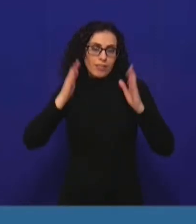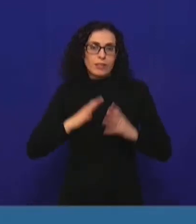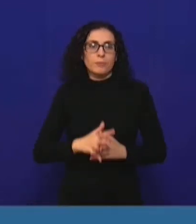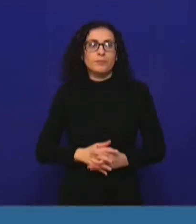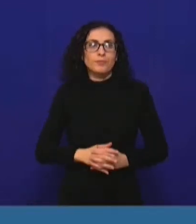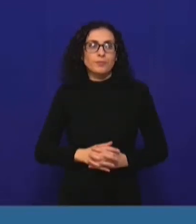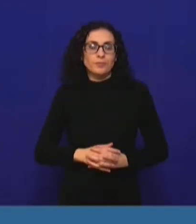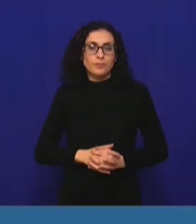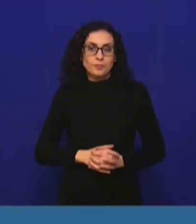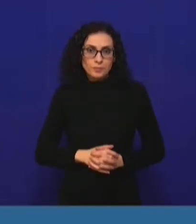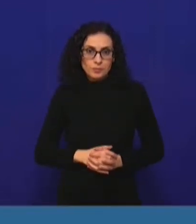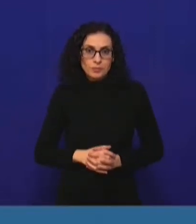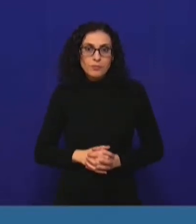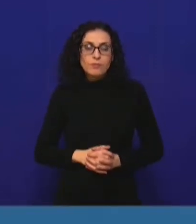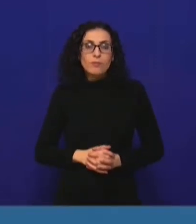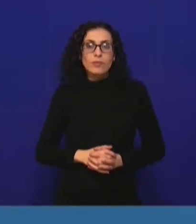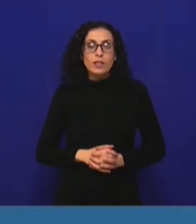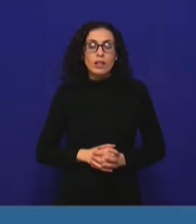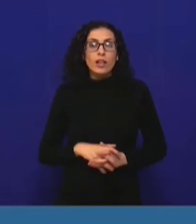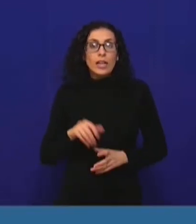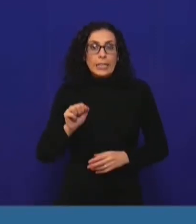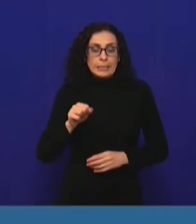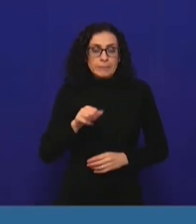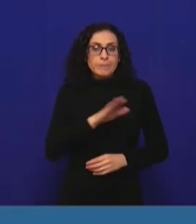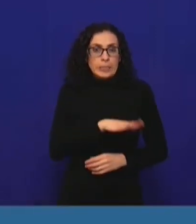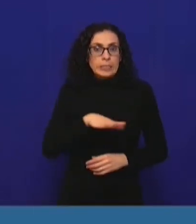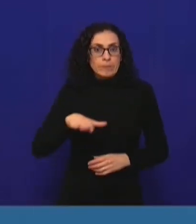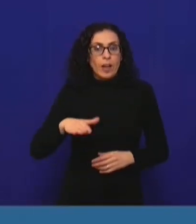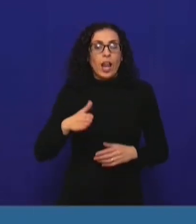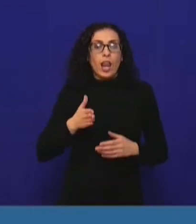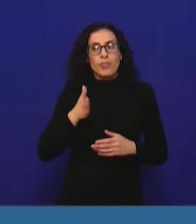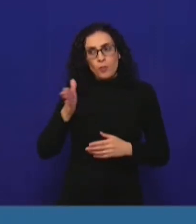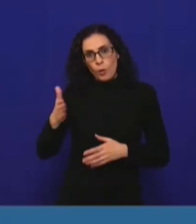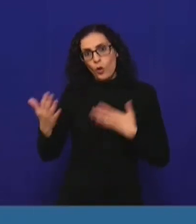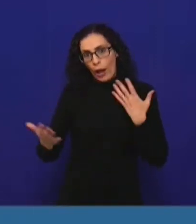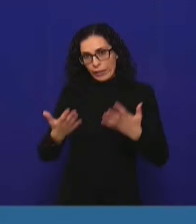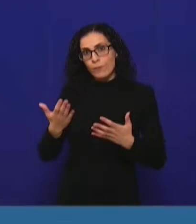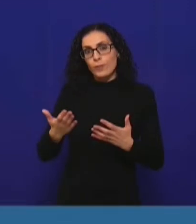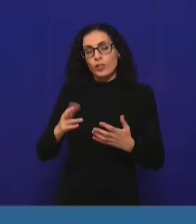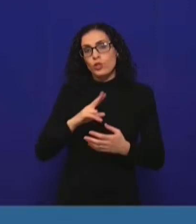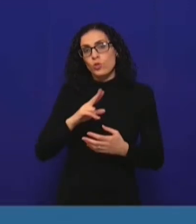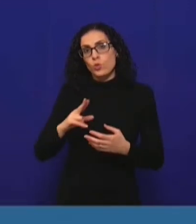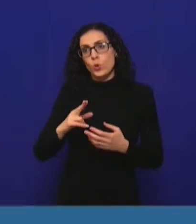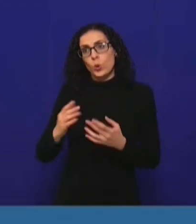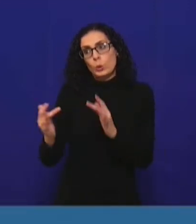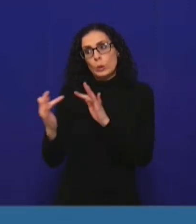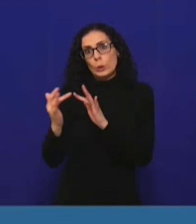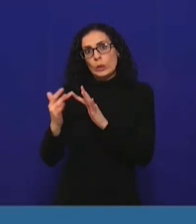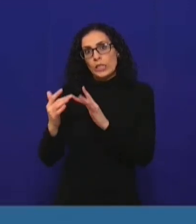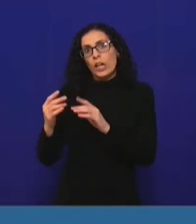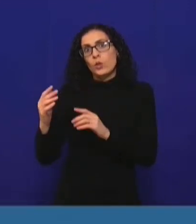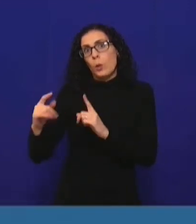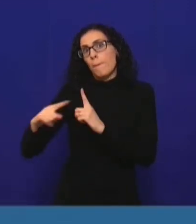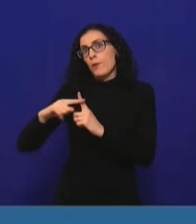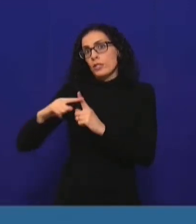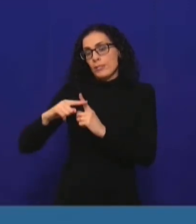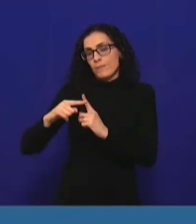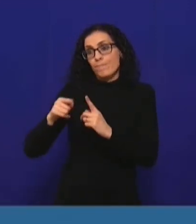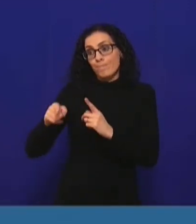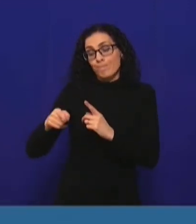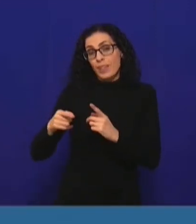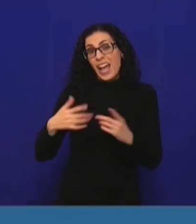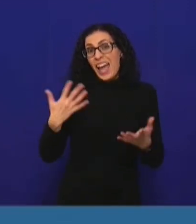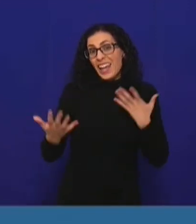ikollna palmet numru ta' tfal li jiġu affettwati f'extracurricular activities. L-extracurricular activities huma